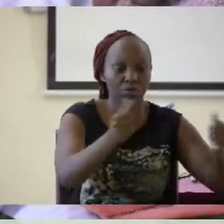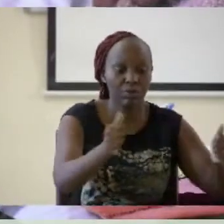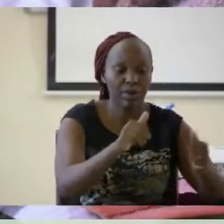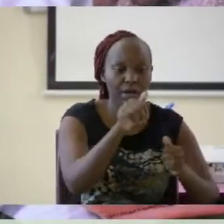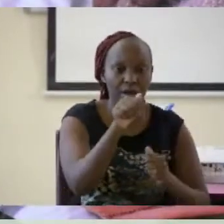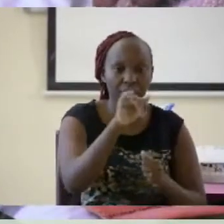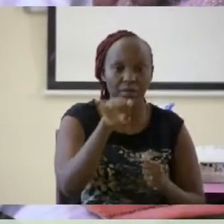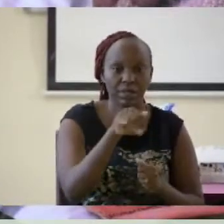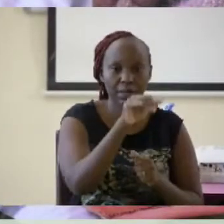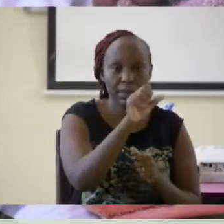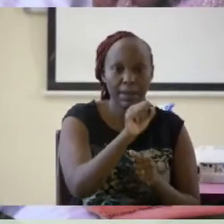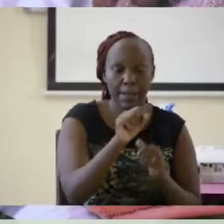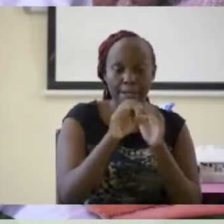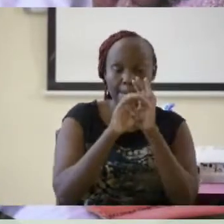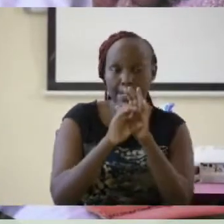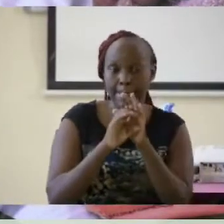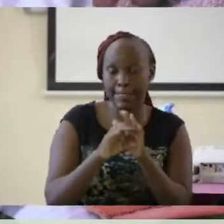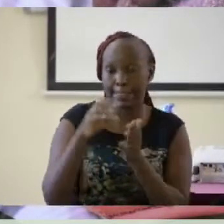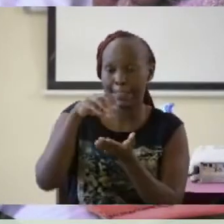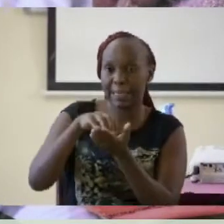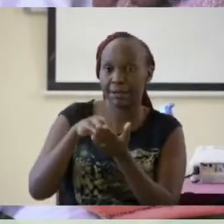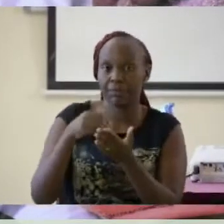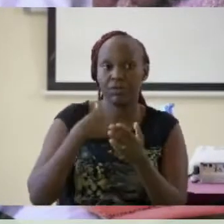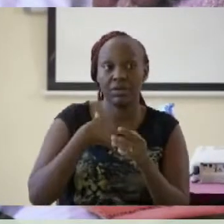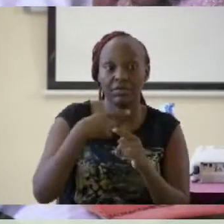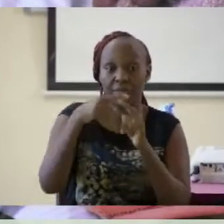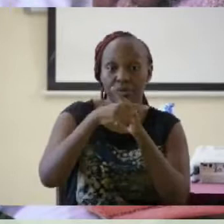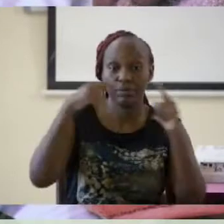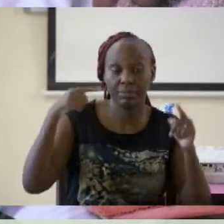Another thing, like the case we have about murder,